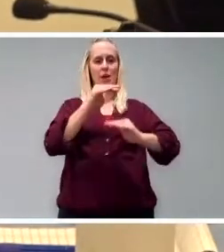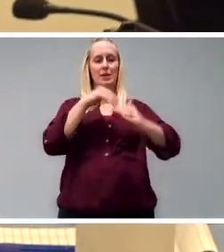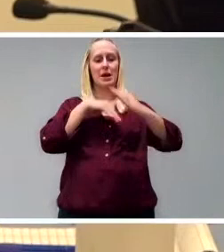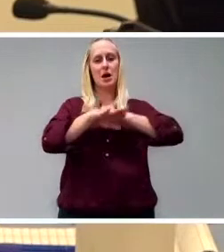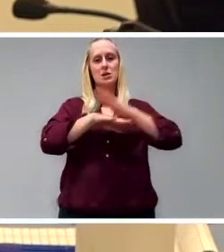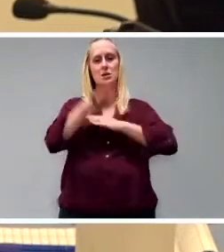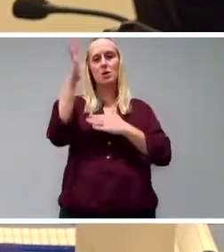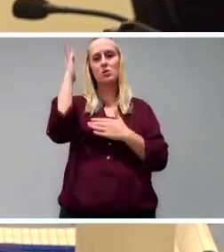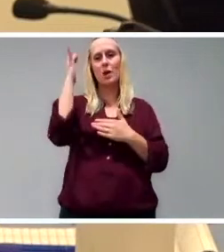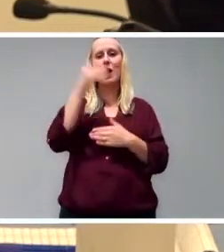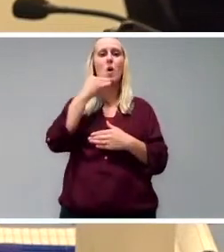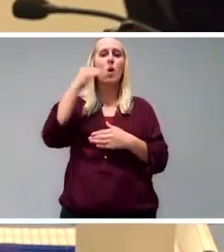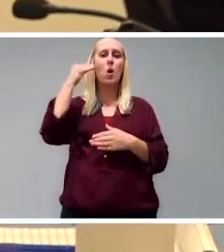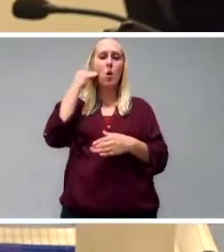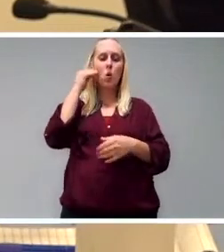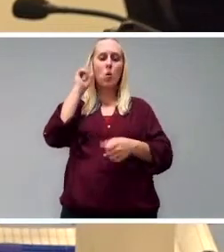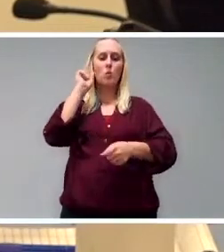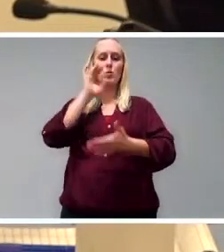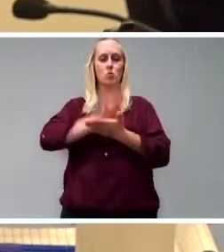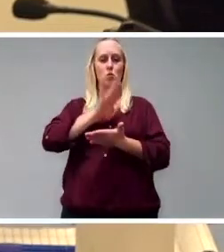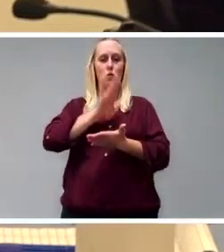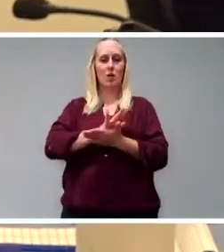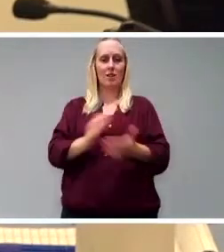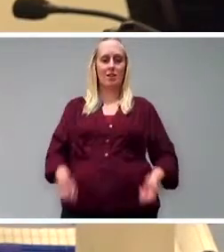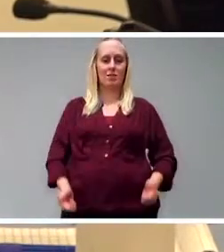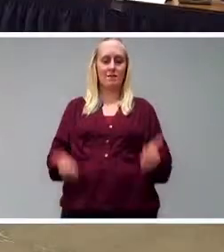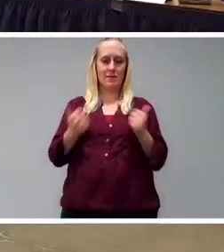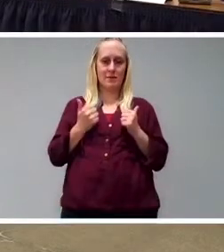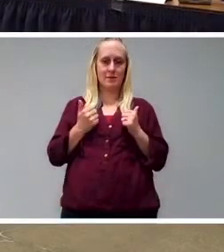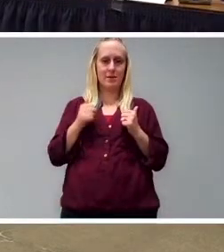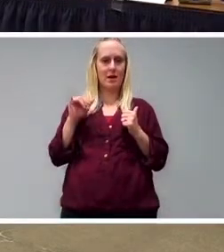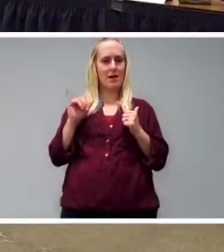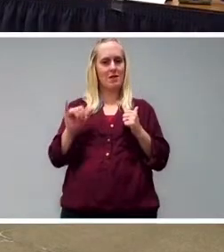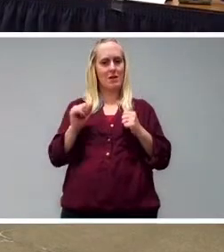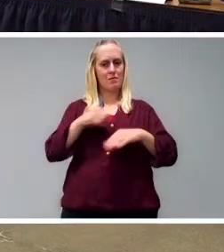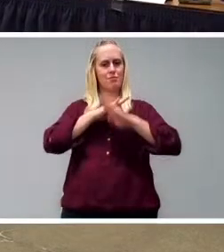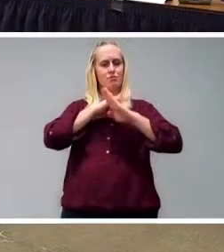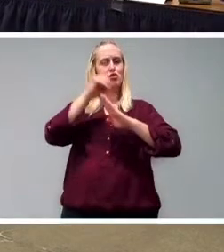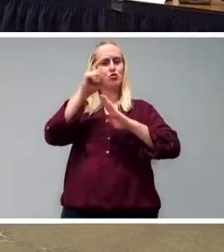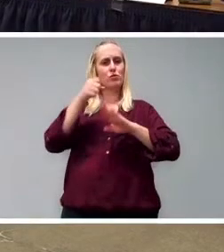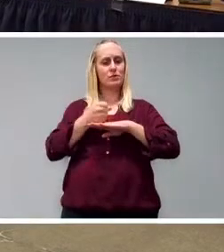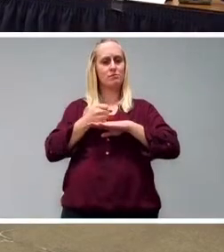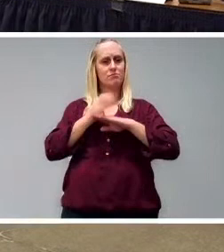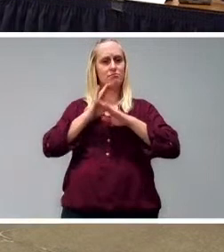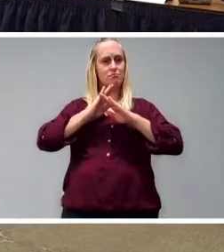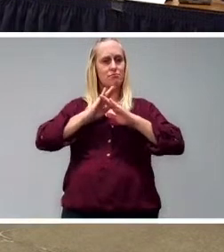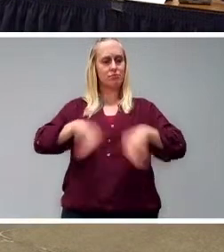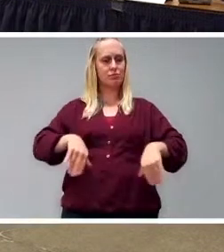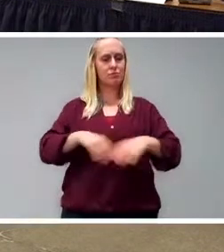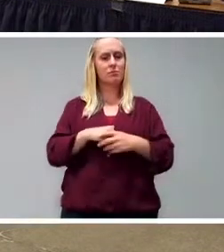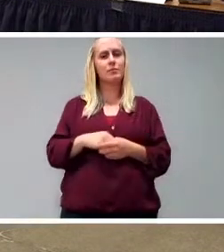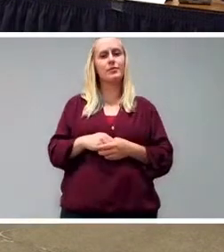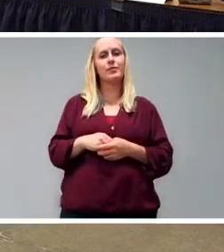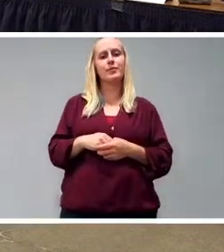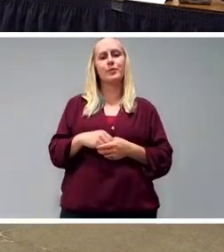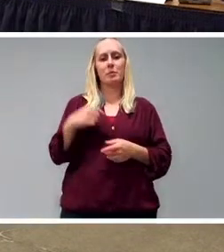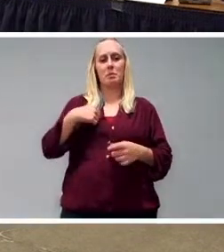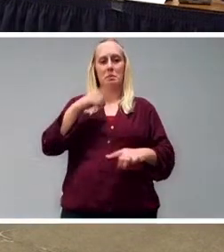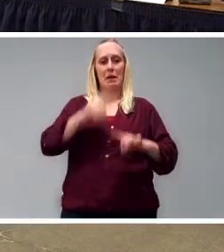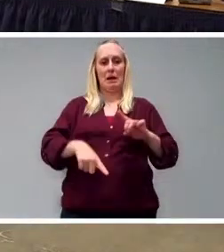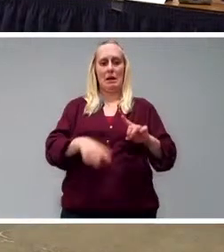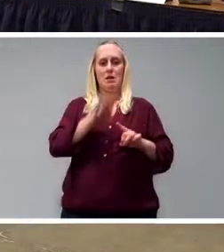of a homeschool rule. Right. And I think that that's a barrier that should be overcome. Yeah. So, I can't talk enough about